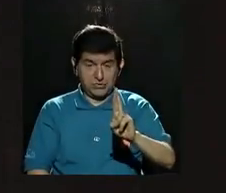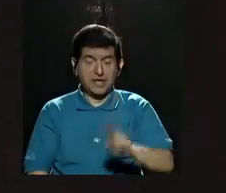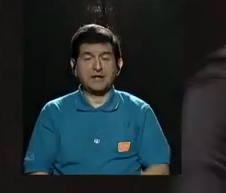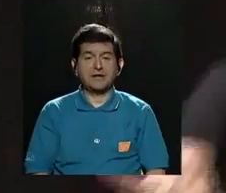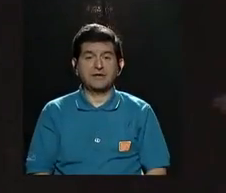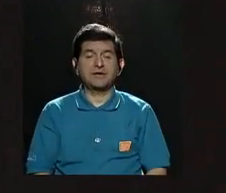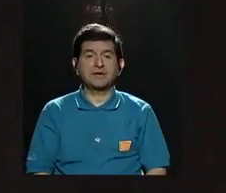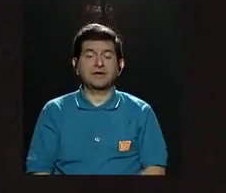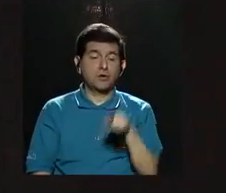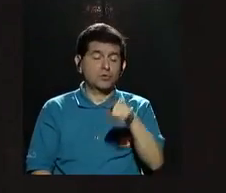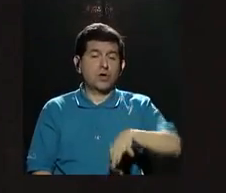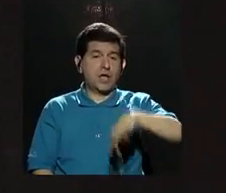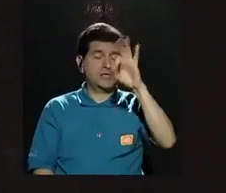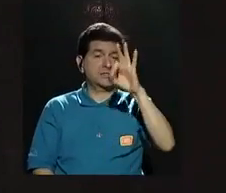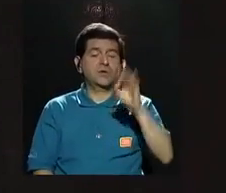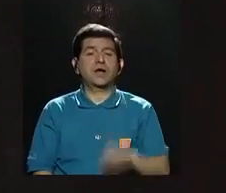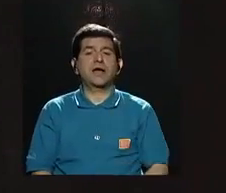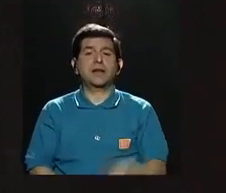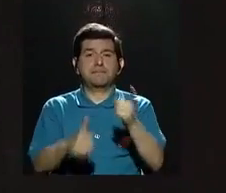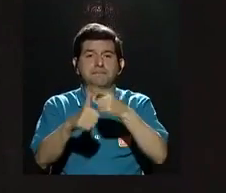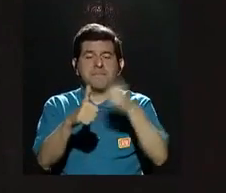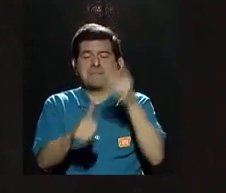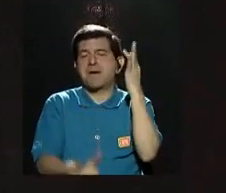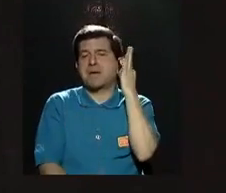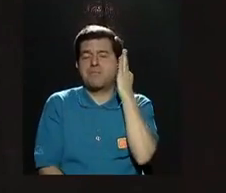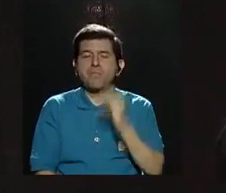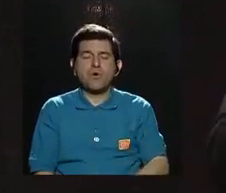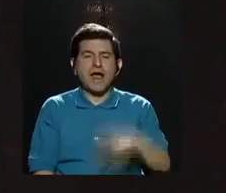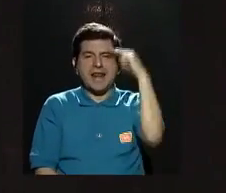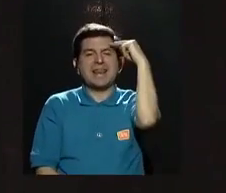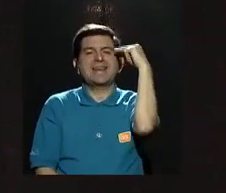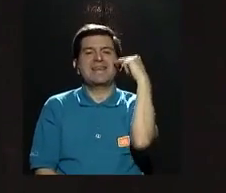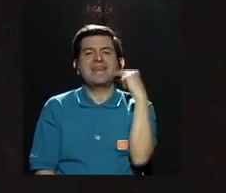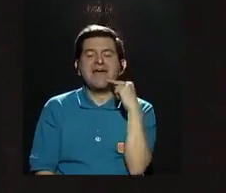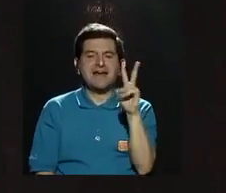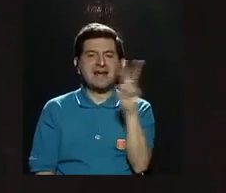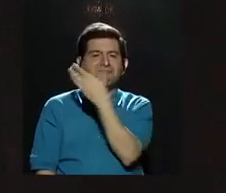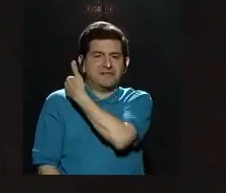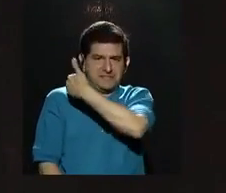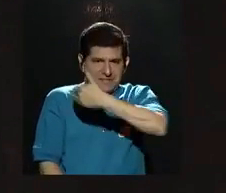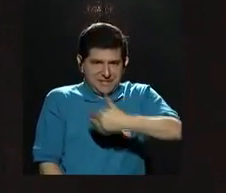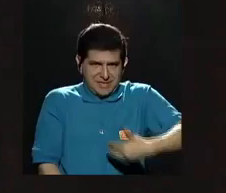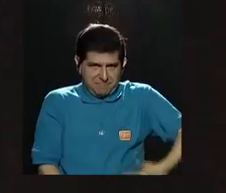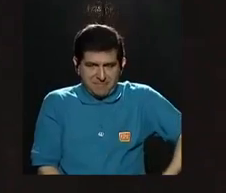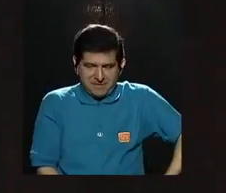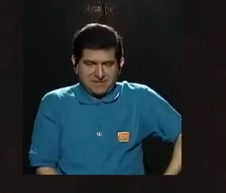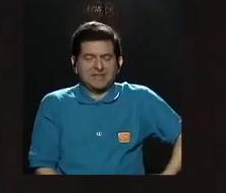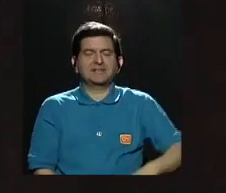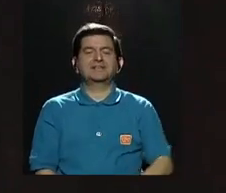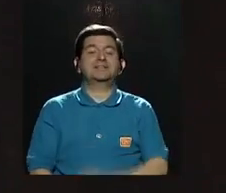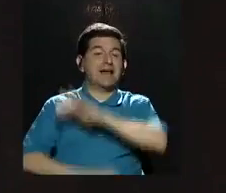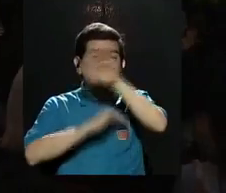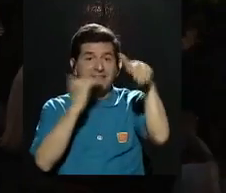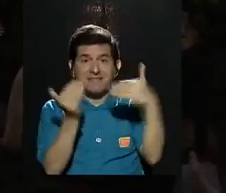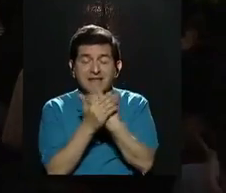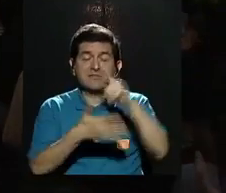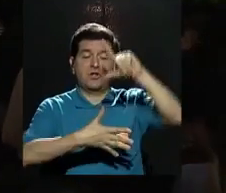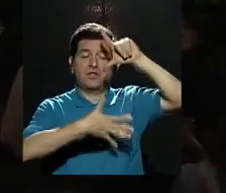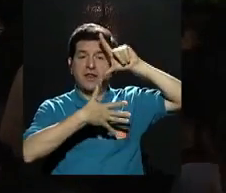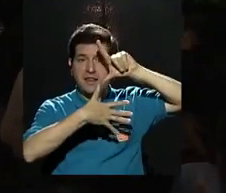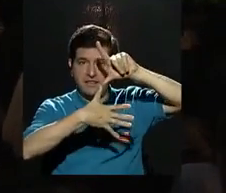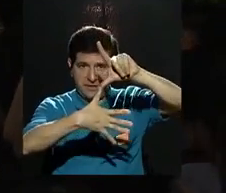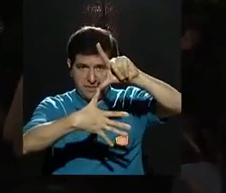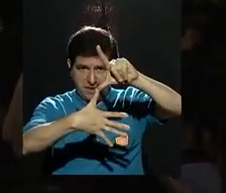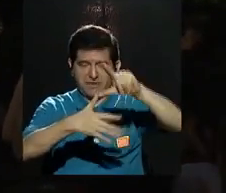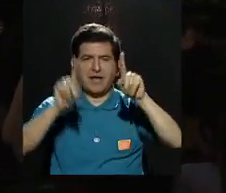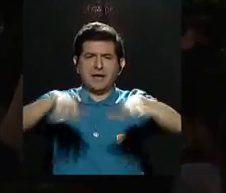the very first black woman vice president in all of Latin America.